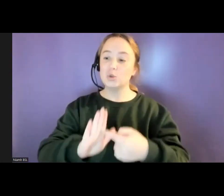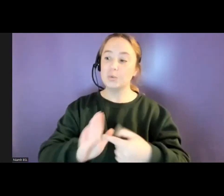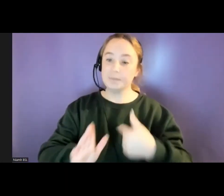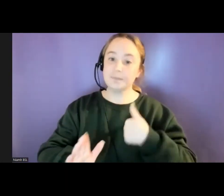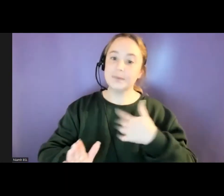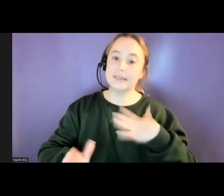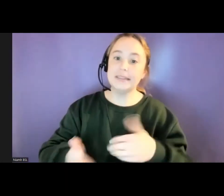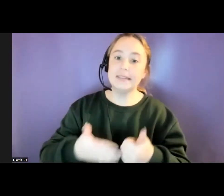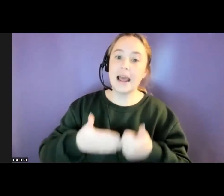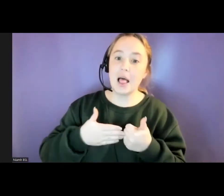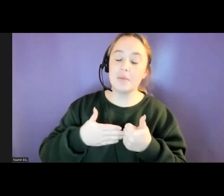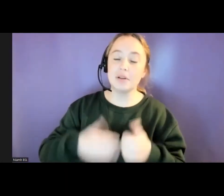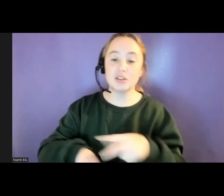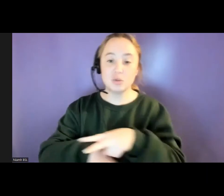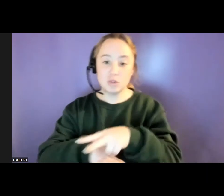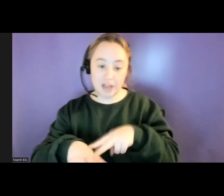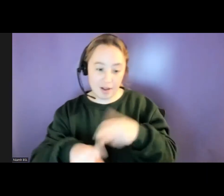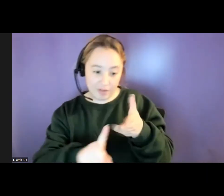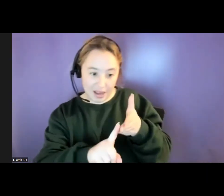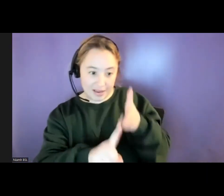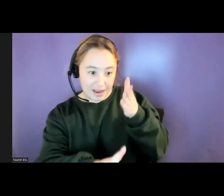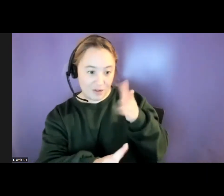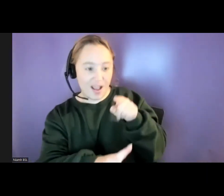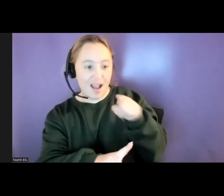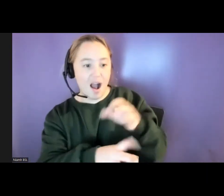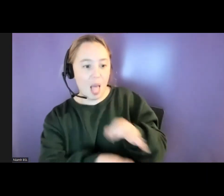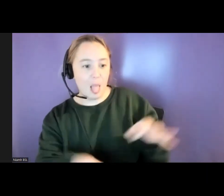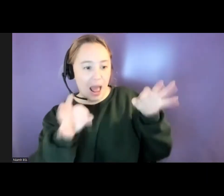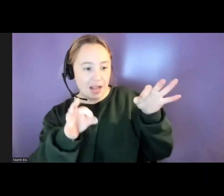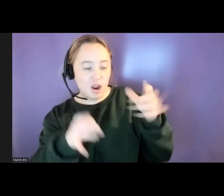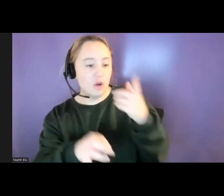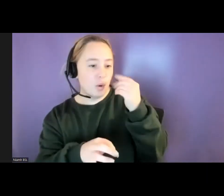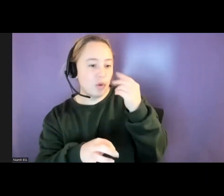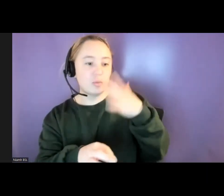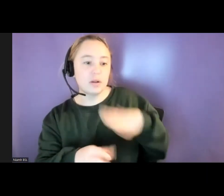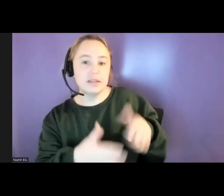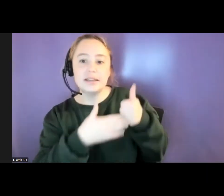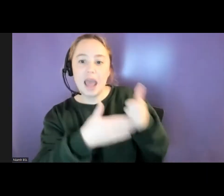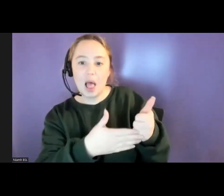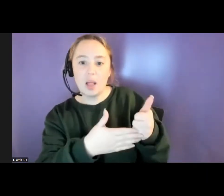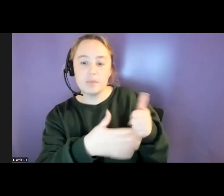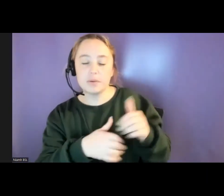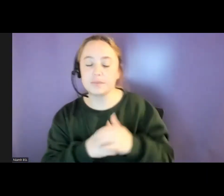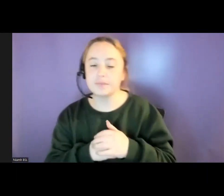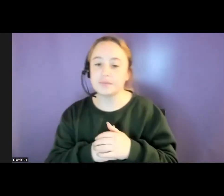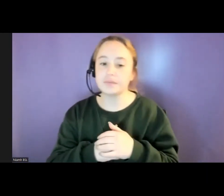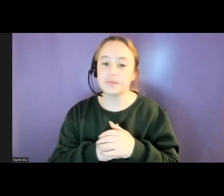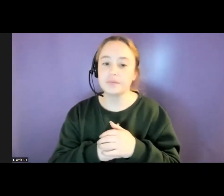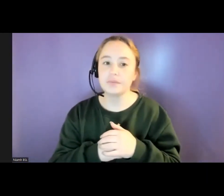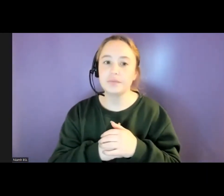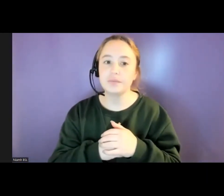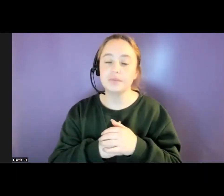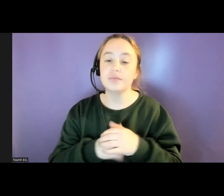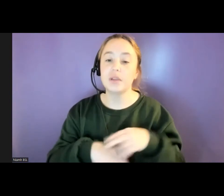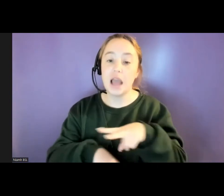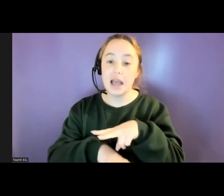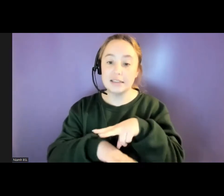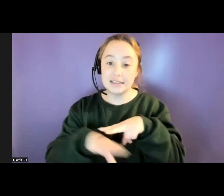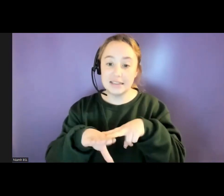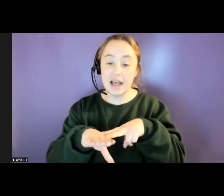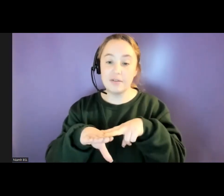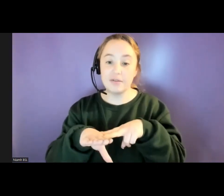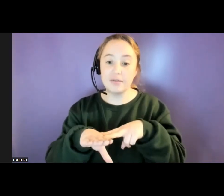journey. It means our staff can identify that that person might need some assistance, and our staff that had completed